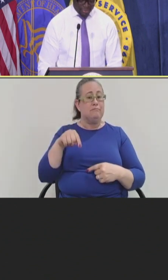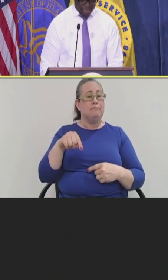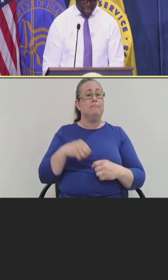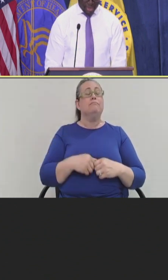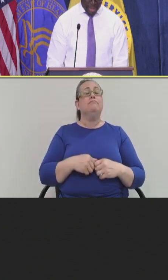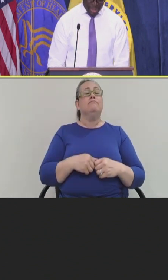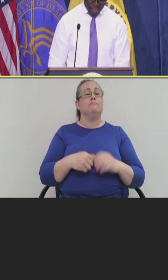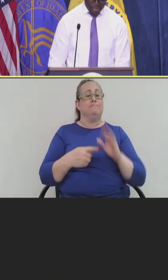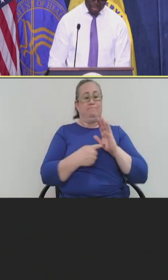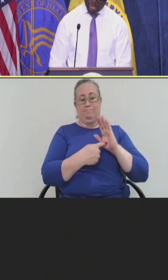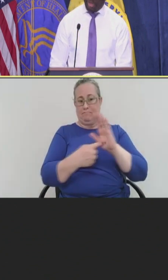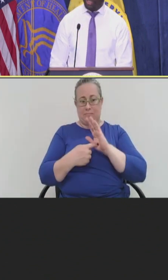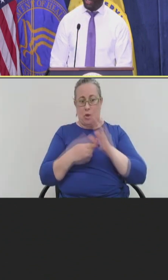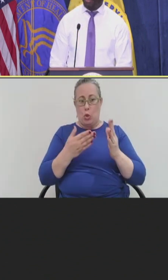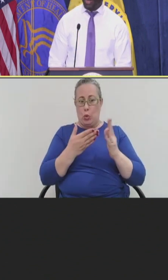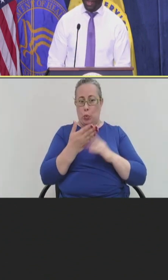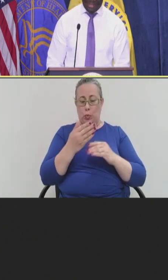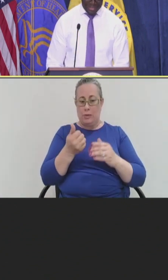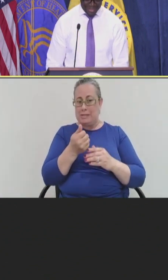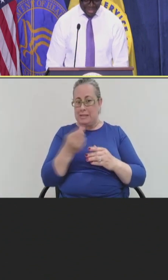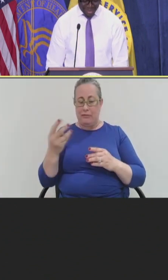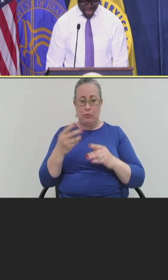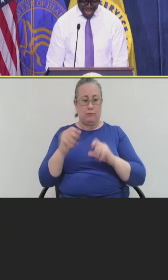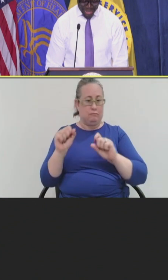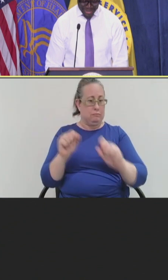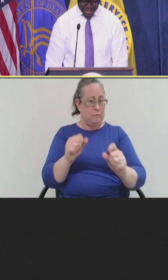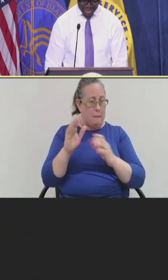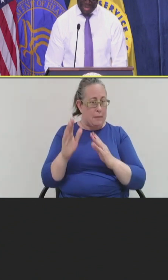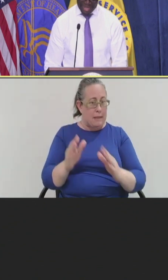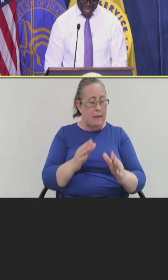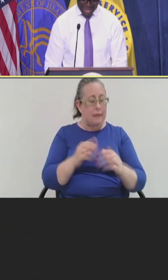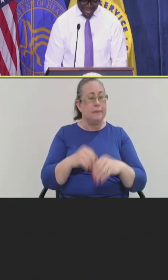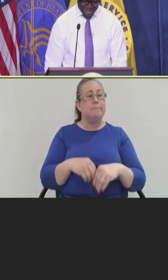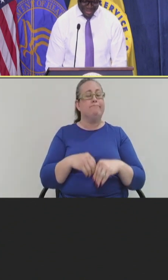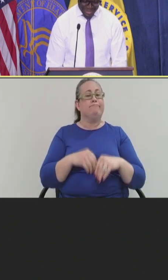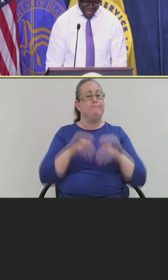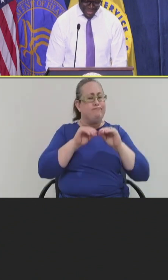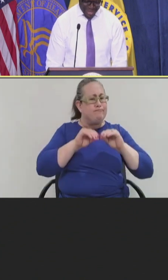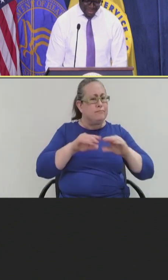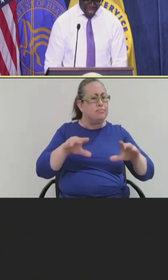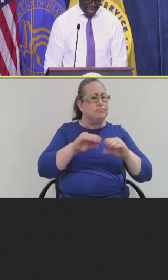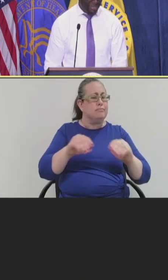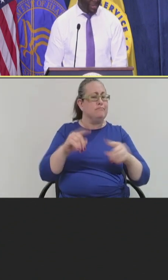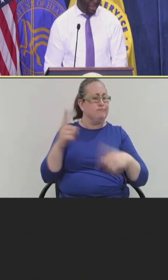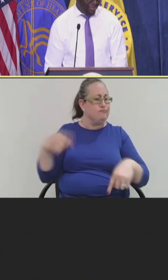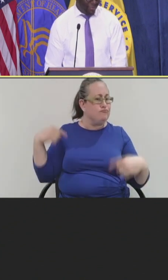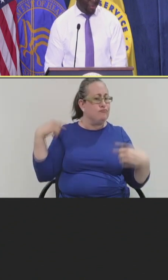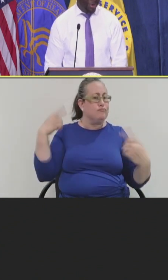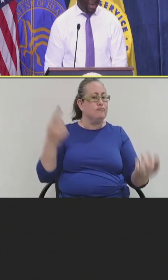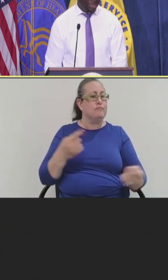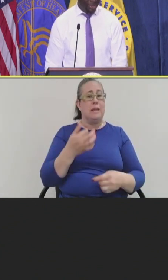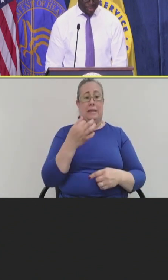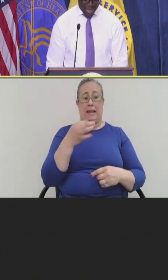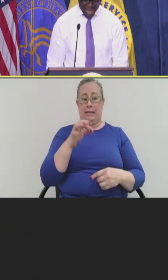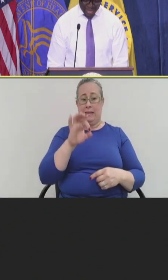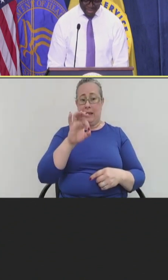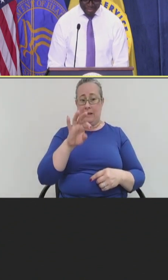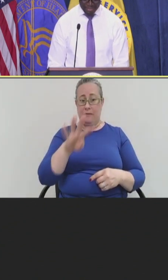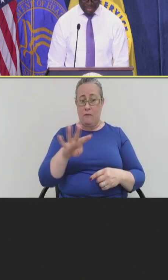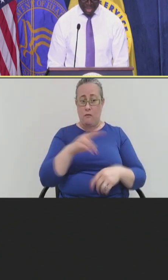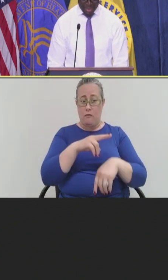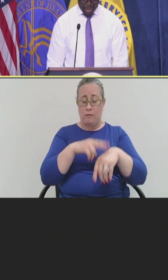of strategic plans released over the years. The 1994 National